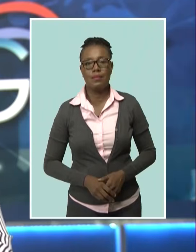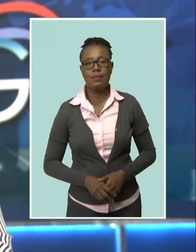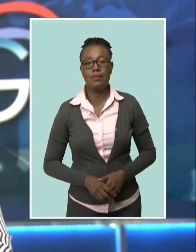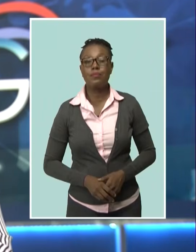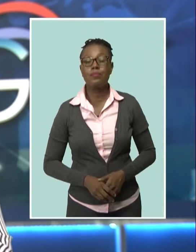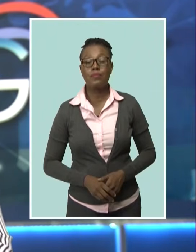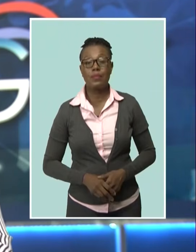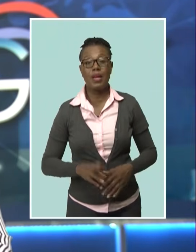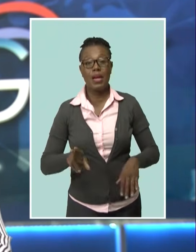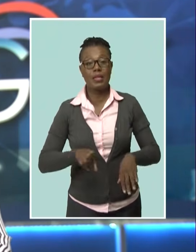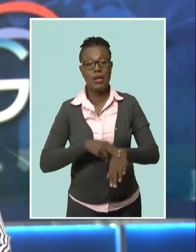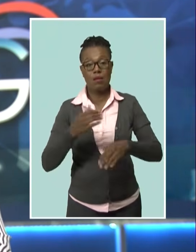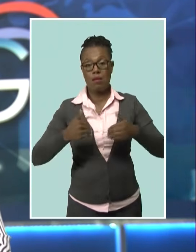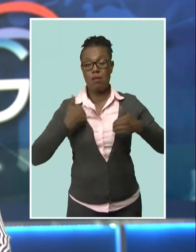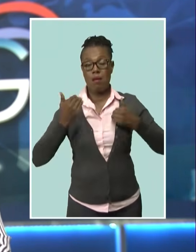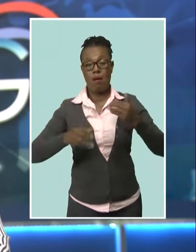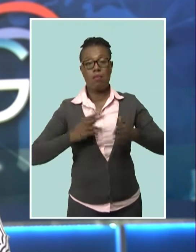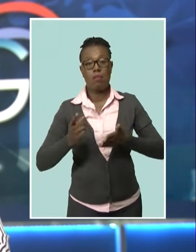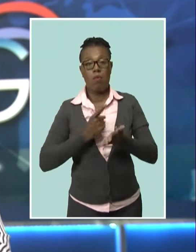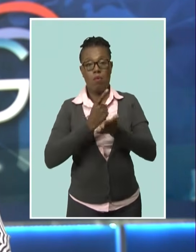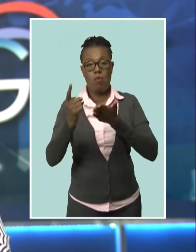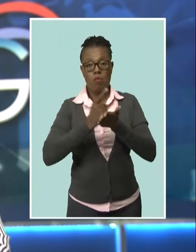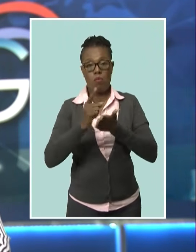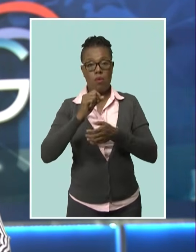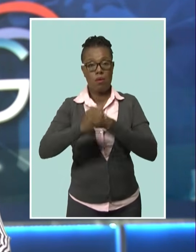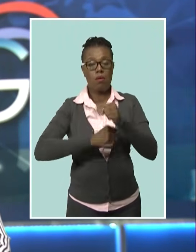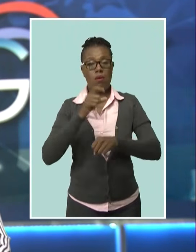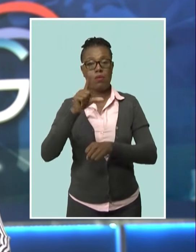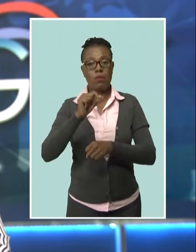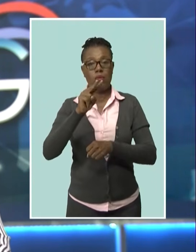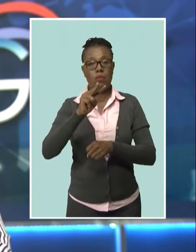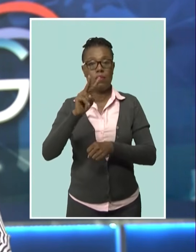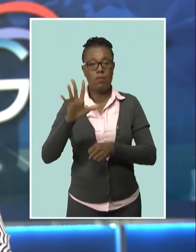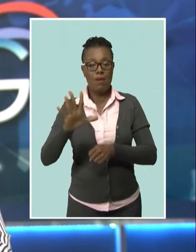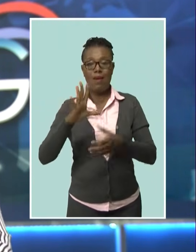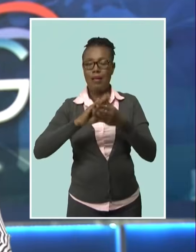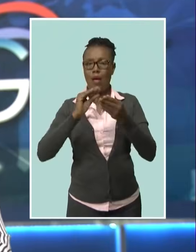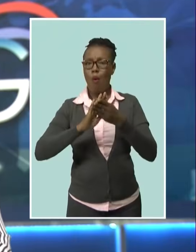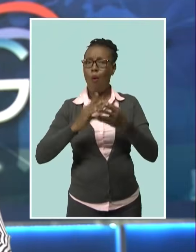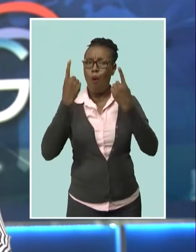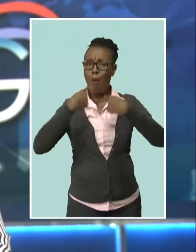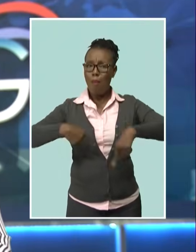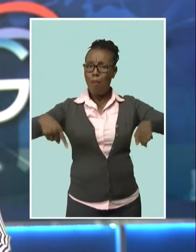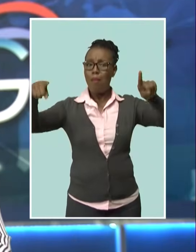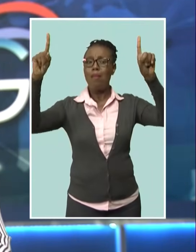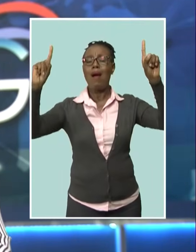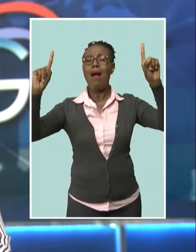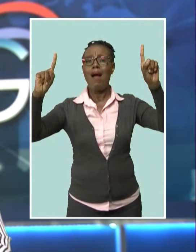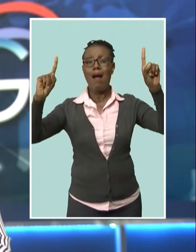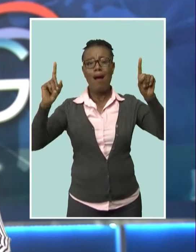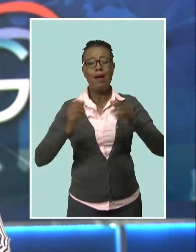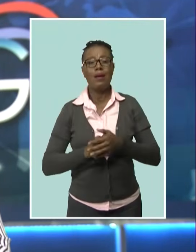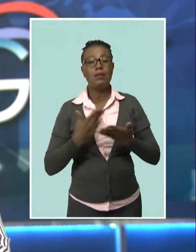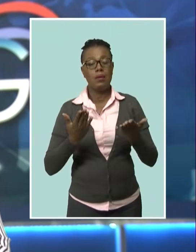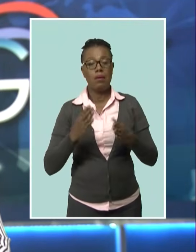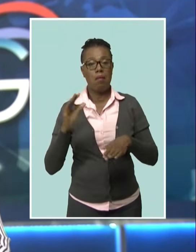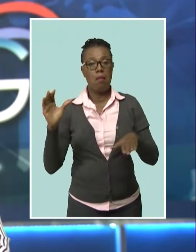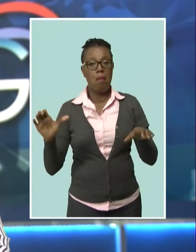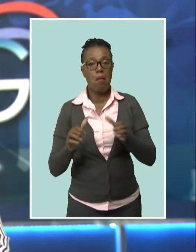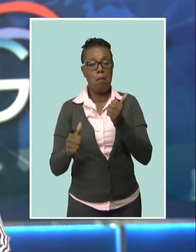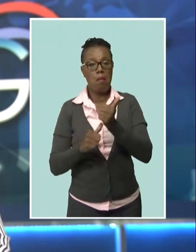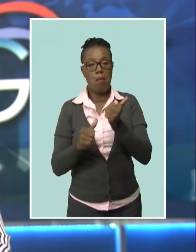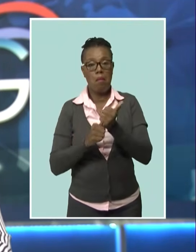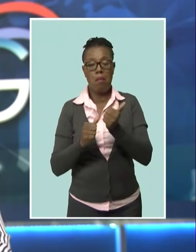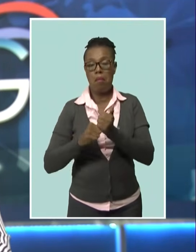And National Youth Week 2025 is being celebrated as a success. Acting manager of the Youth Entrepreneurship Scheme,